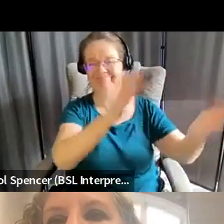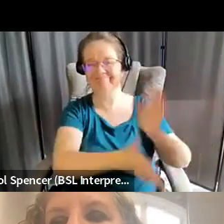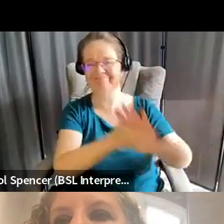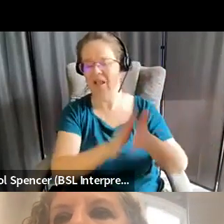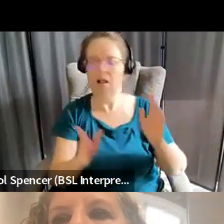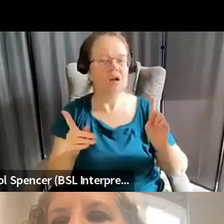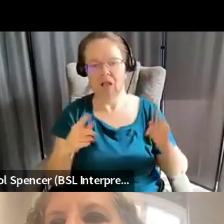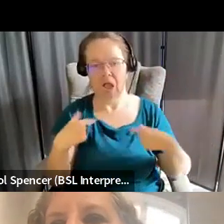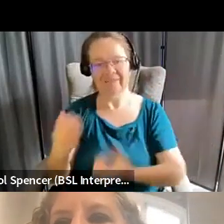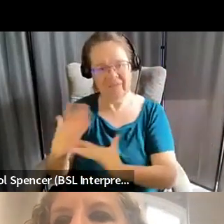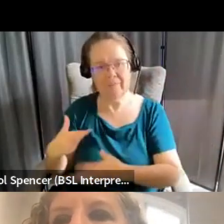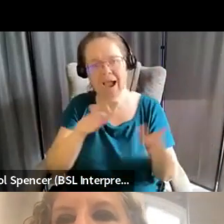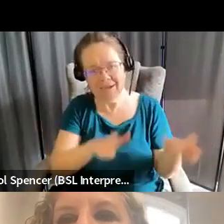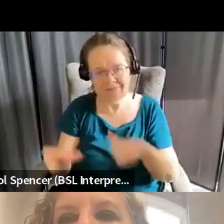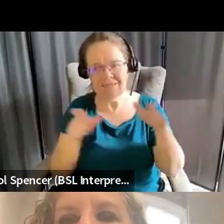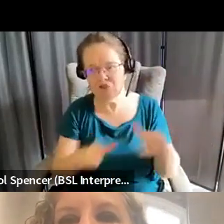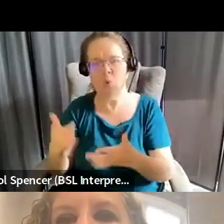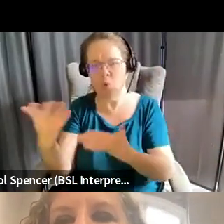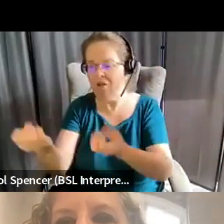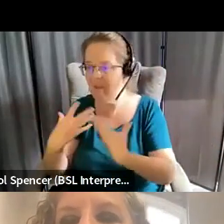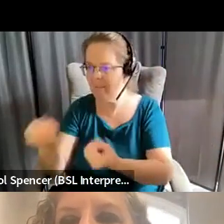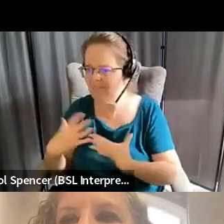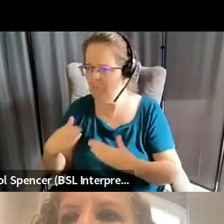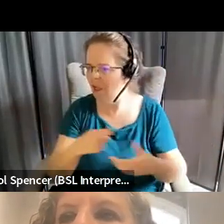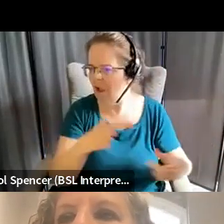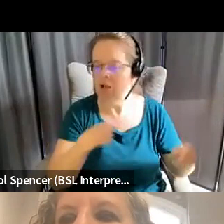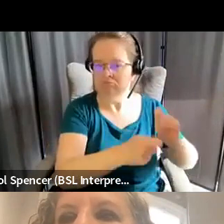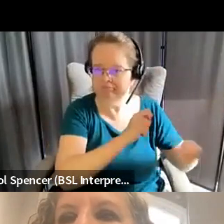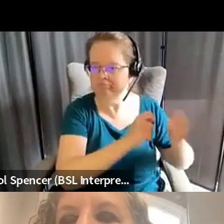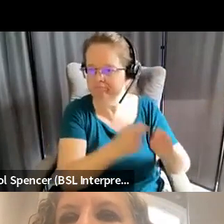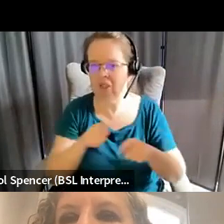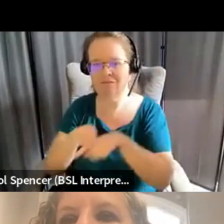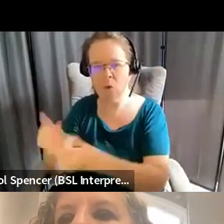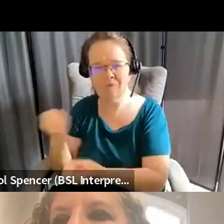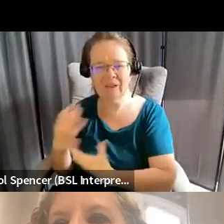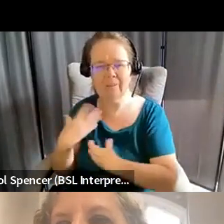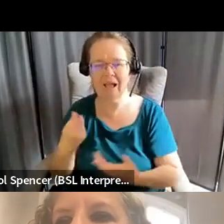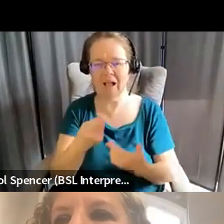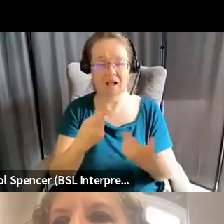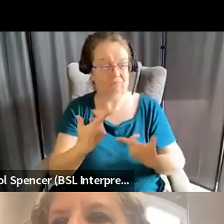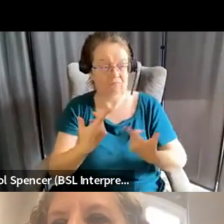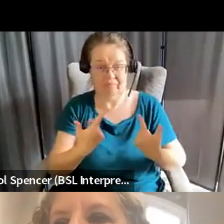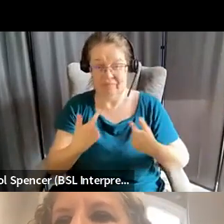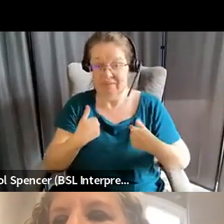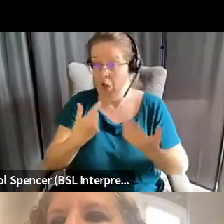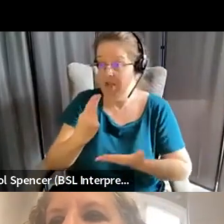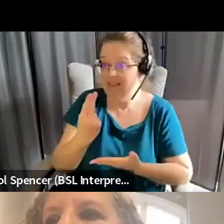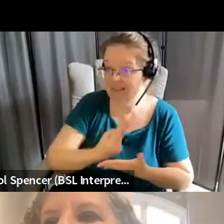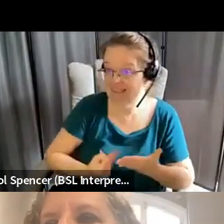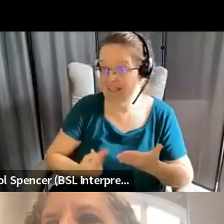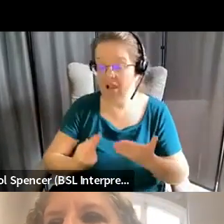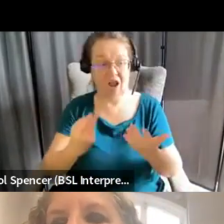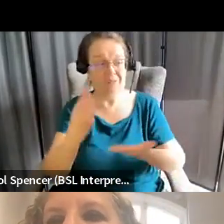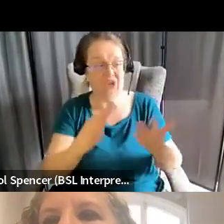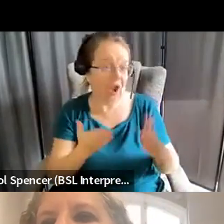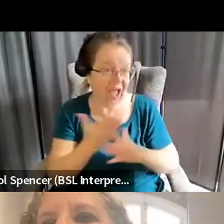that feedback. And, you know, I would suggest that all product owners should have, you know, whether they call it inclusive design or universal design or accessibility,